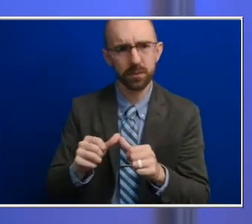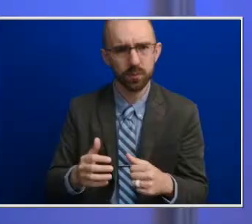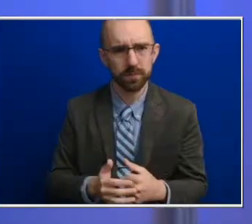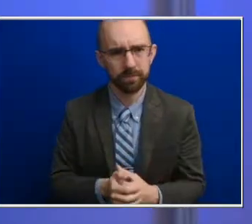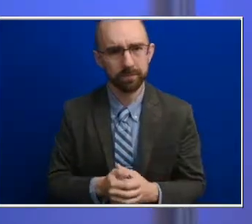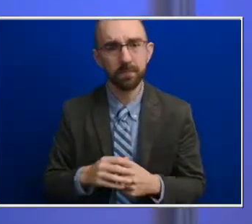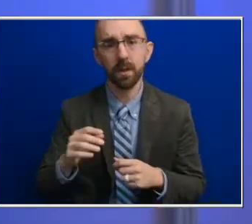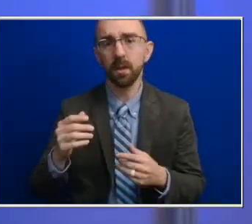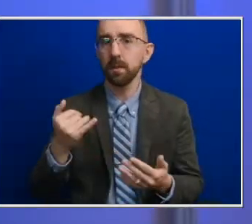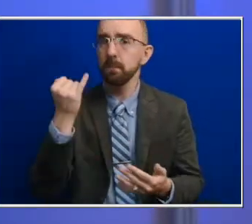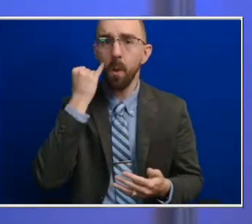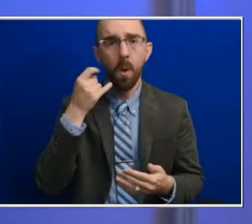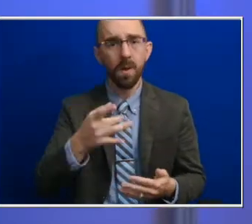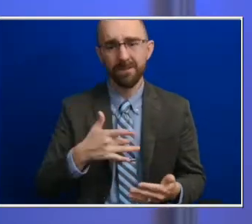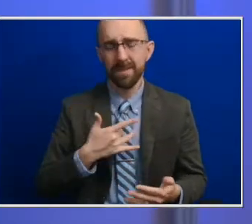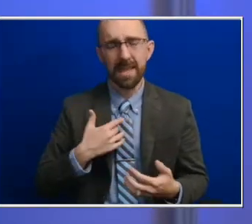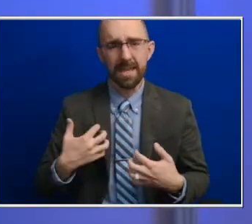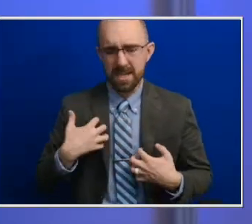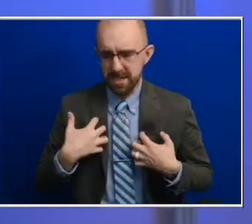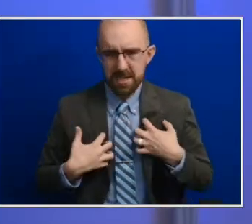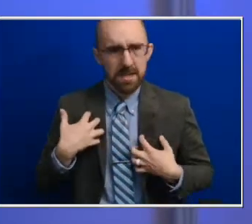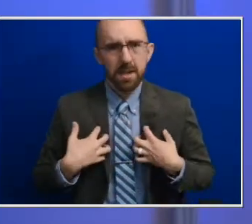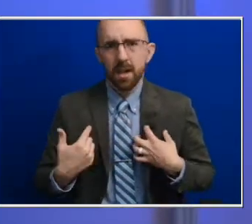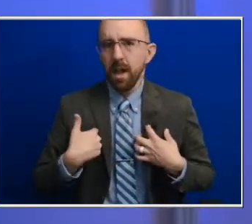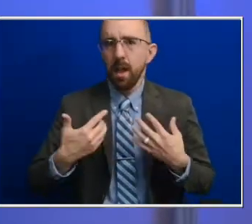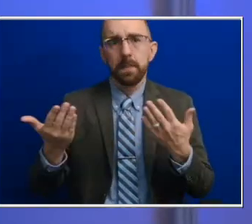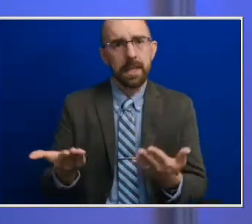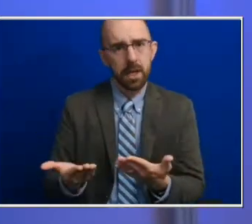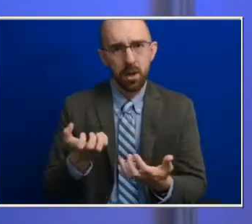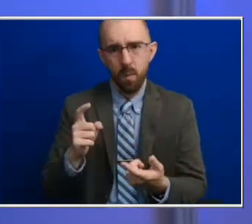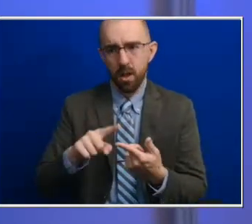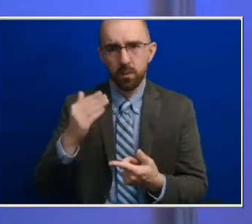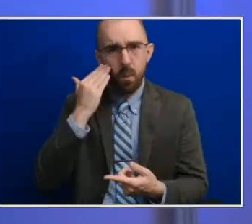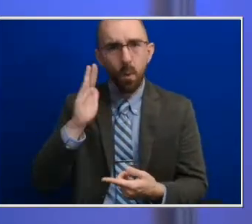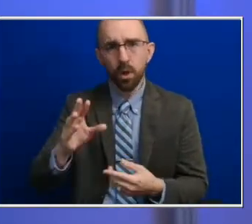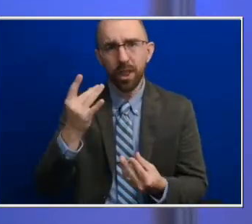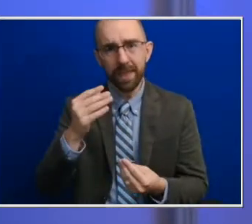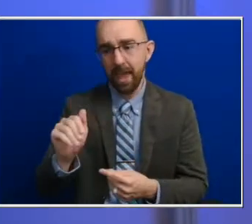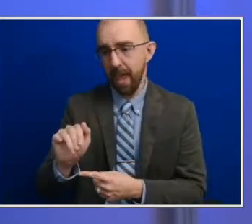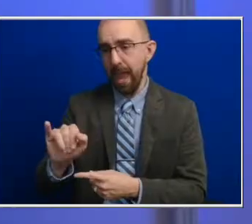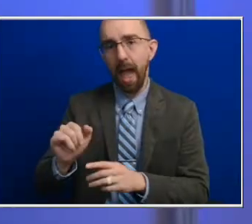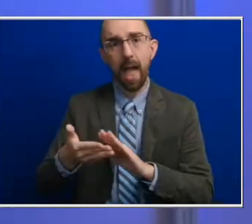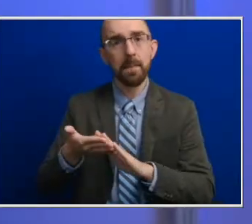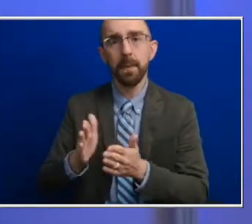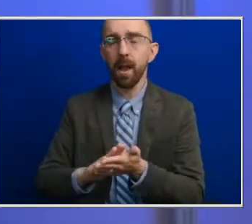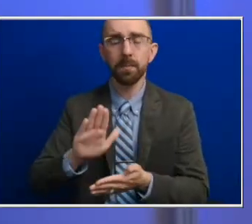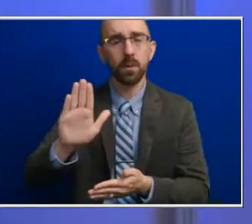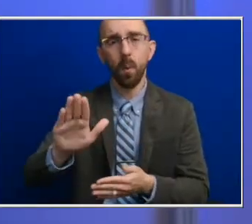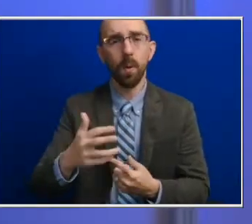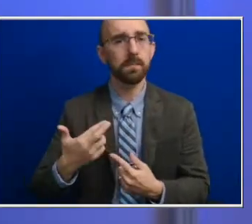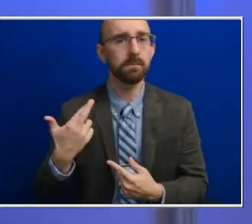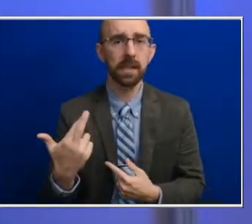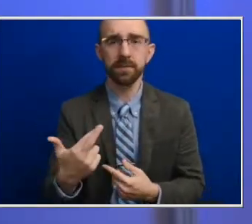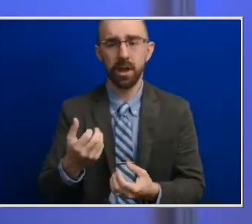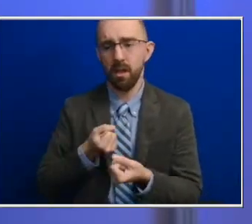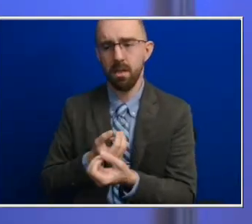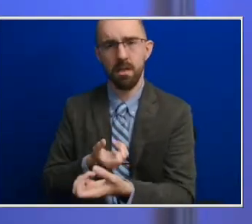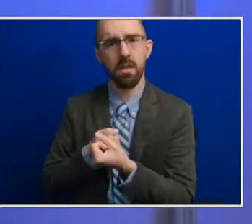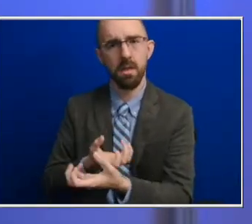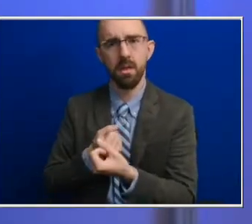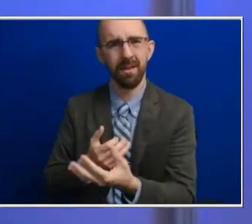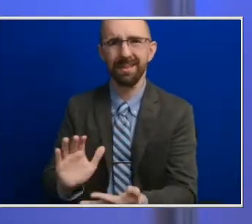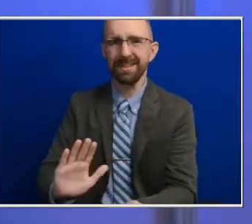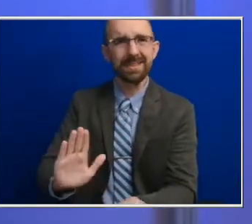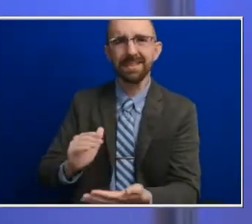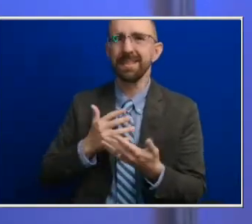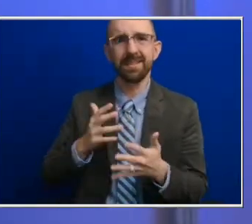rough moment, I'm here. I want to know what you're thinking. I don't want the AI to become your best friend when you struggle. That's my